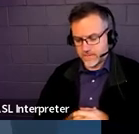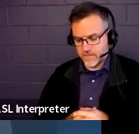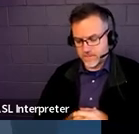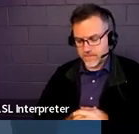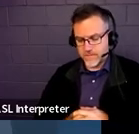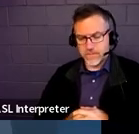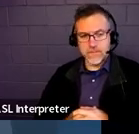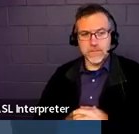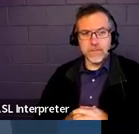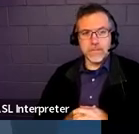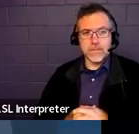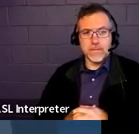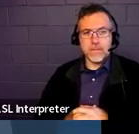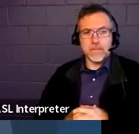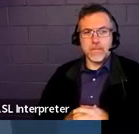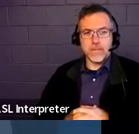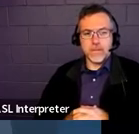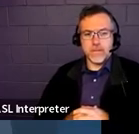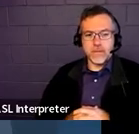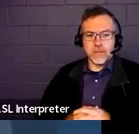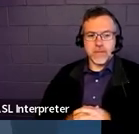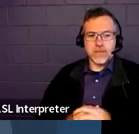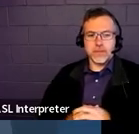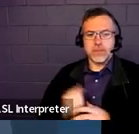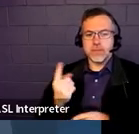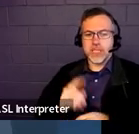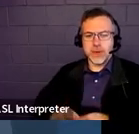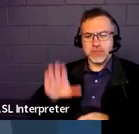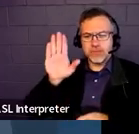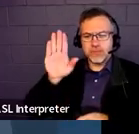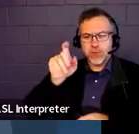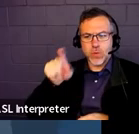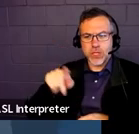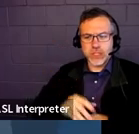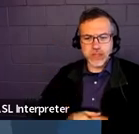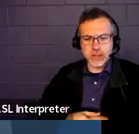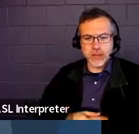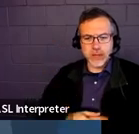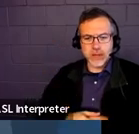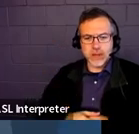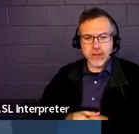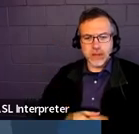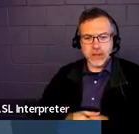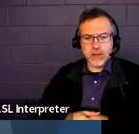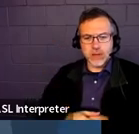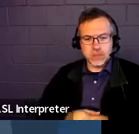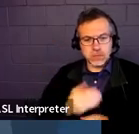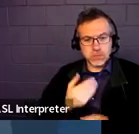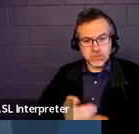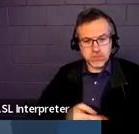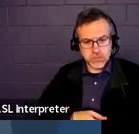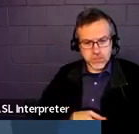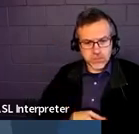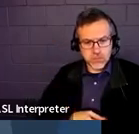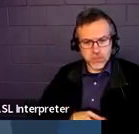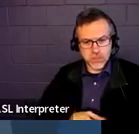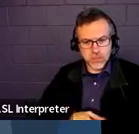turning 22. I think I have a question. Go for it. So, once we get